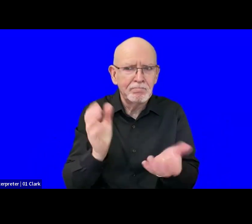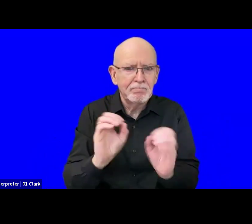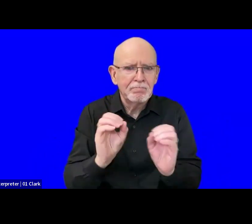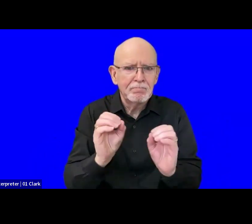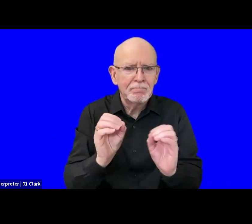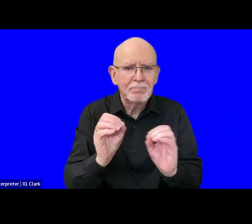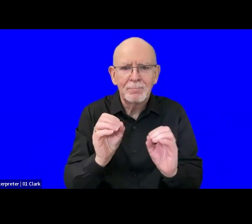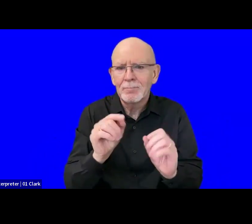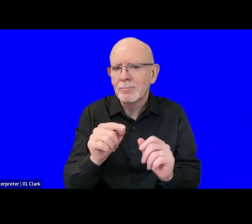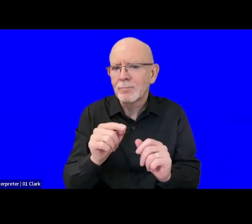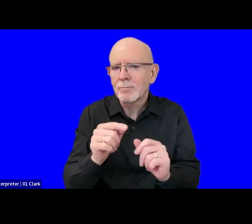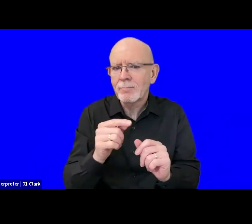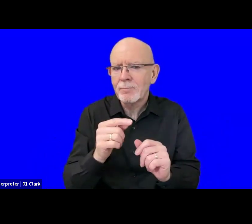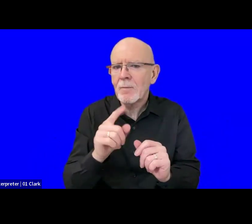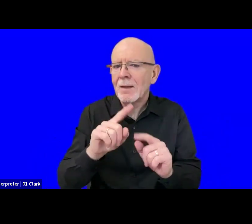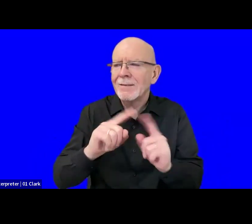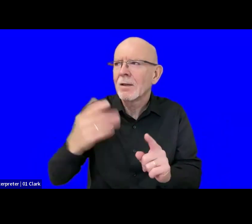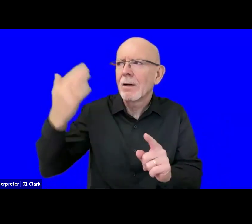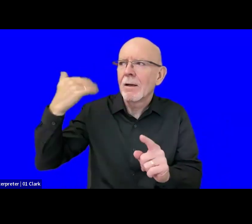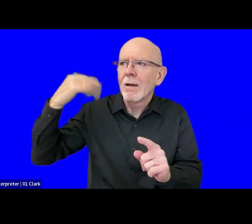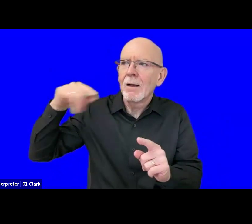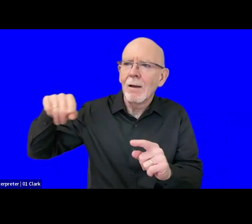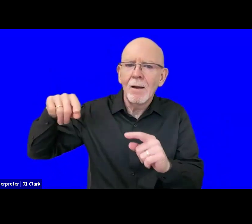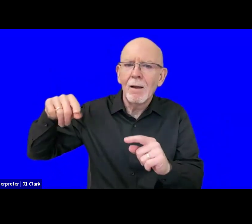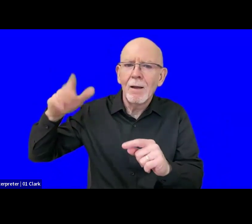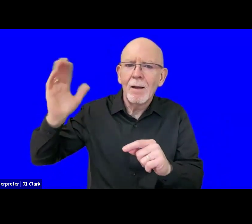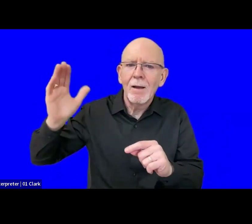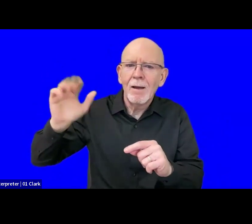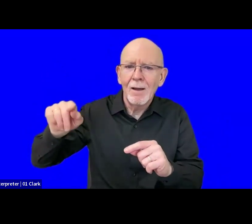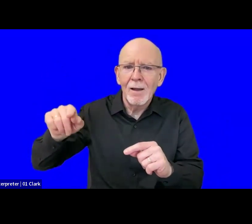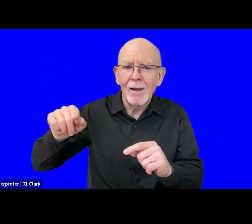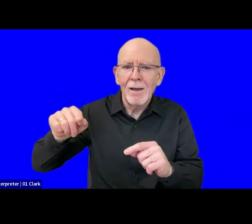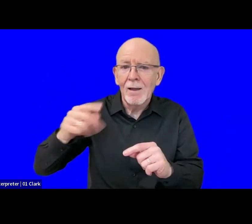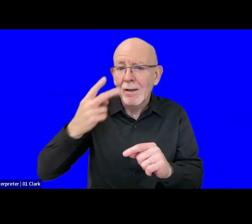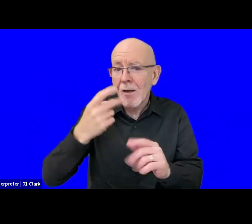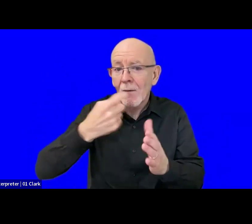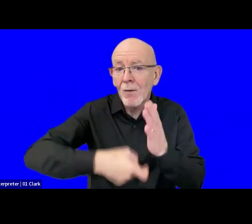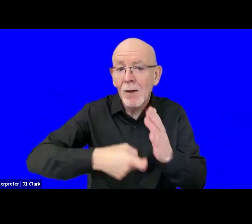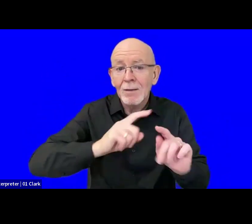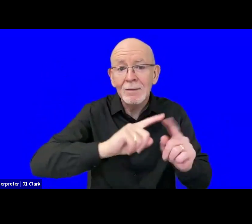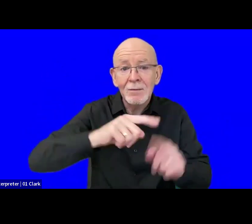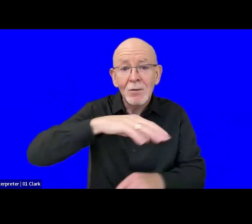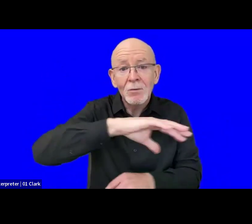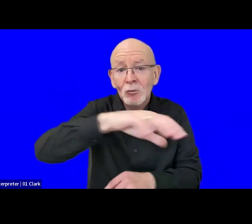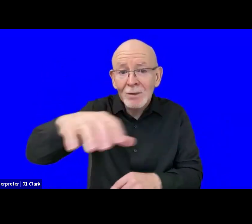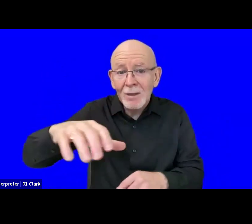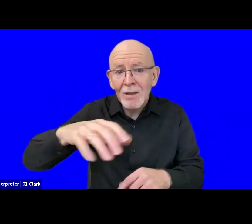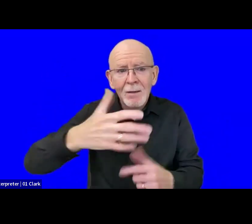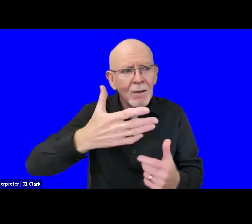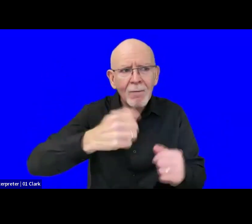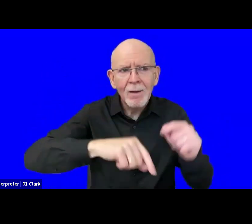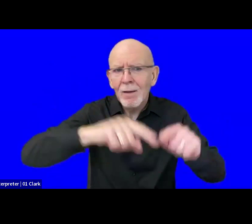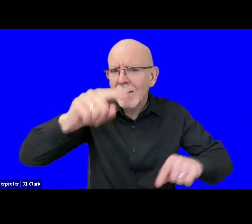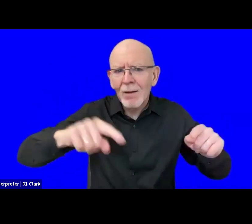in different countries. Why? Because actually this cost partly related to the overall effort on inclusivity of